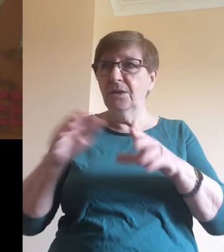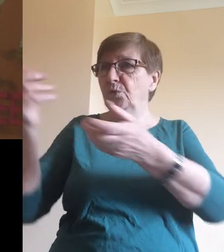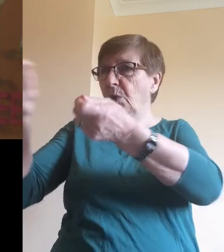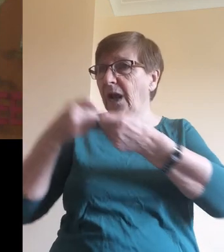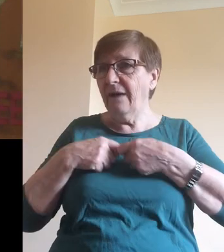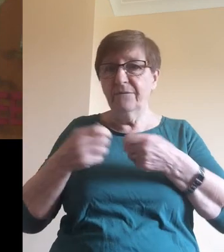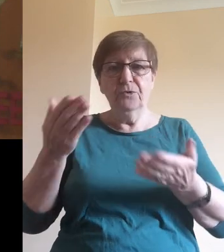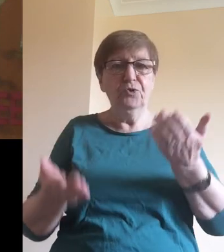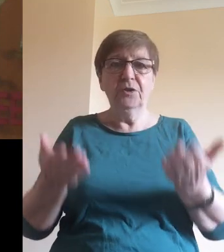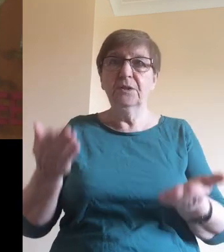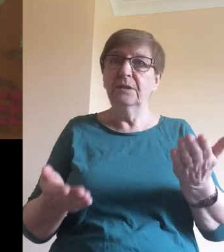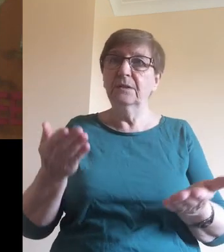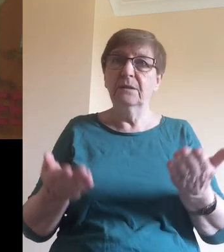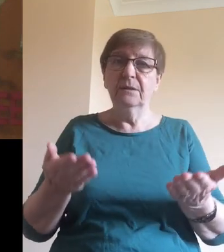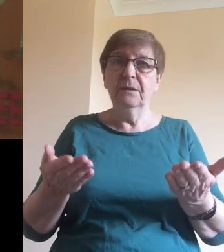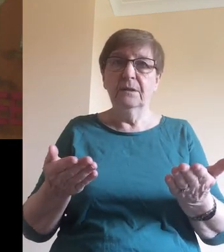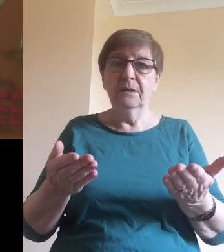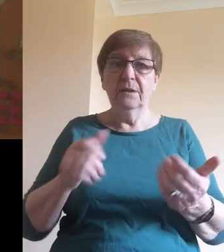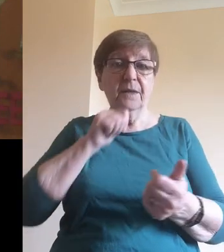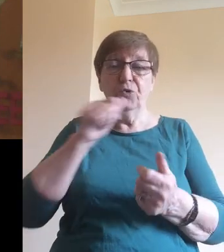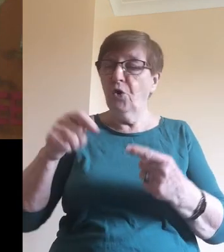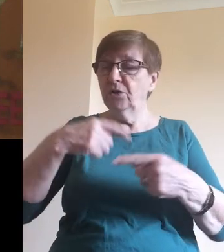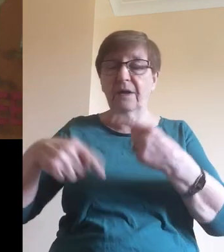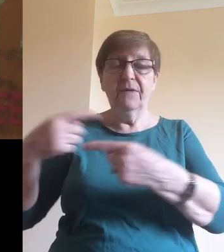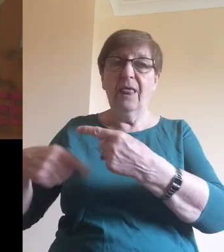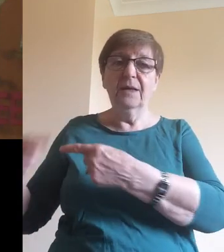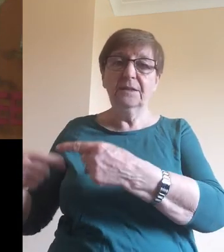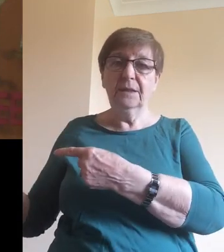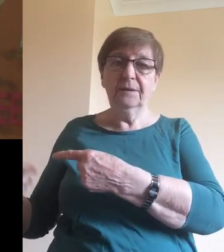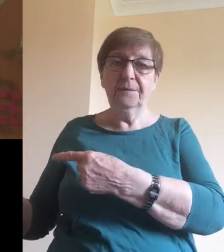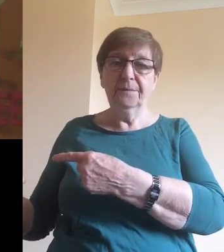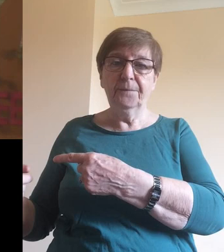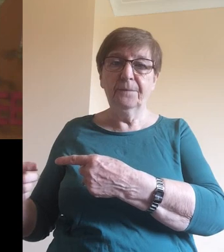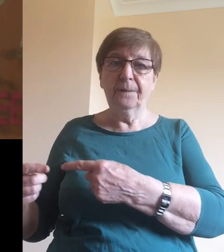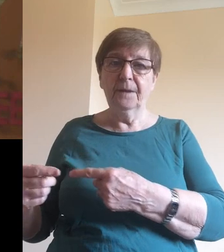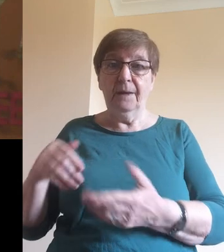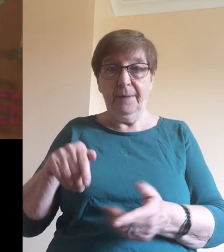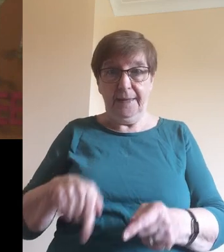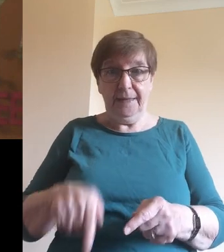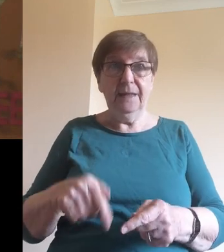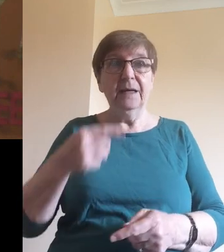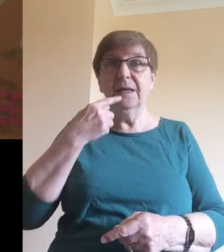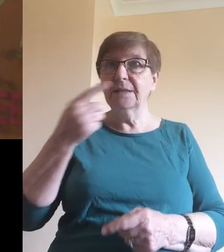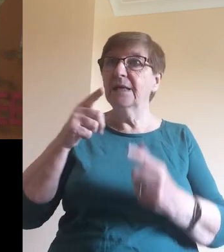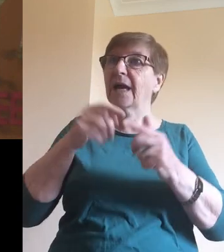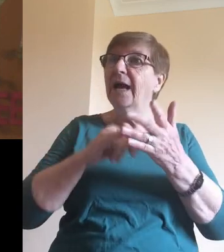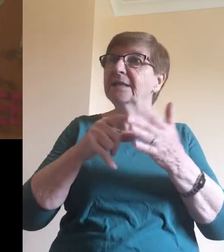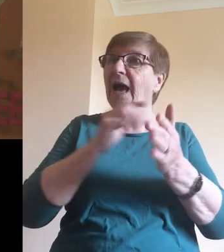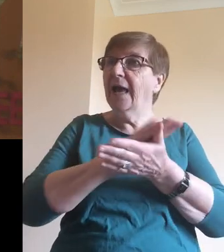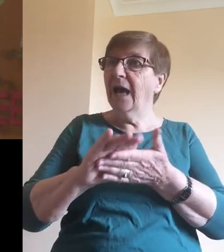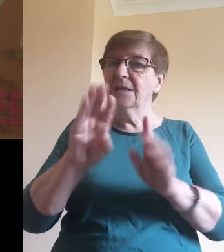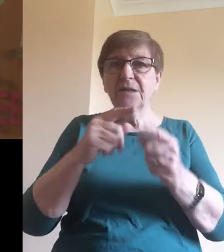justice. And they are not everlasting. But here, says Isaiah, is something that